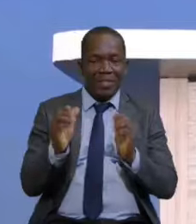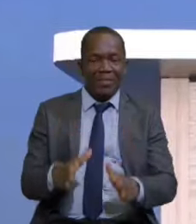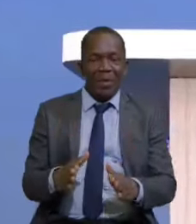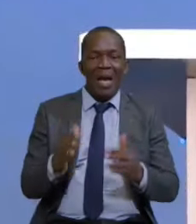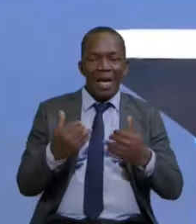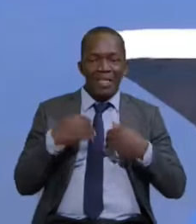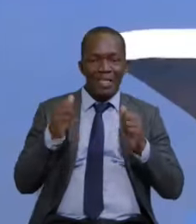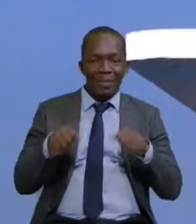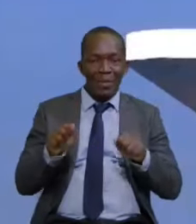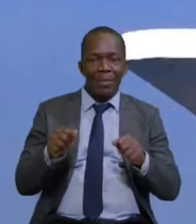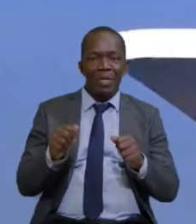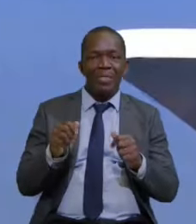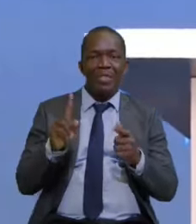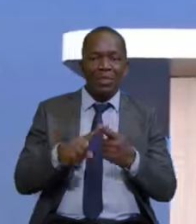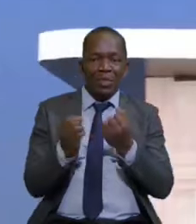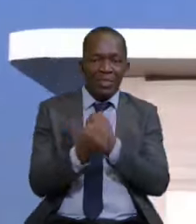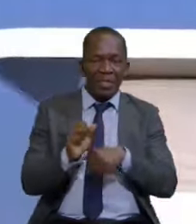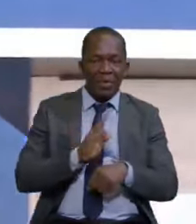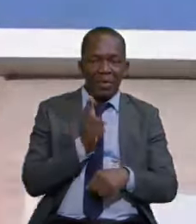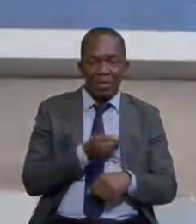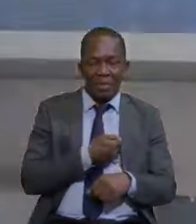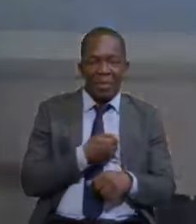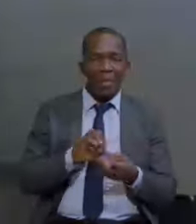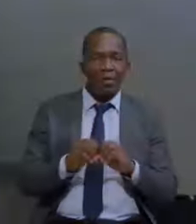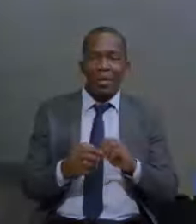permanent authorization. Not only that he has